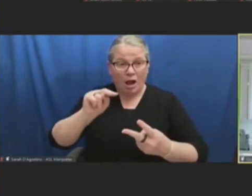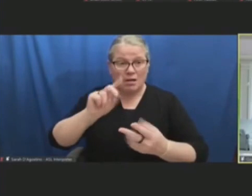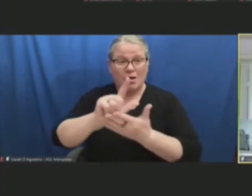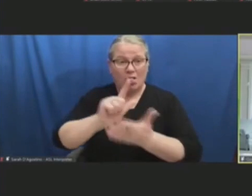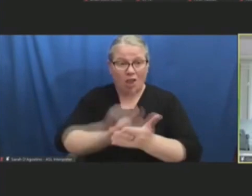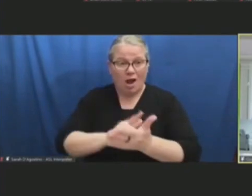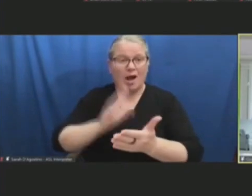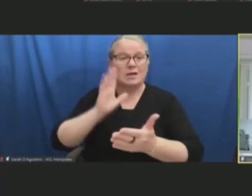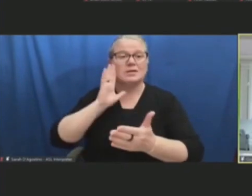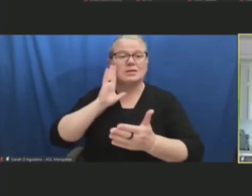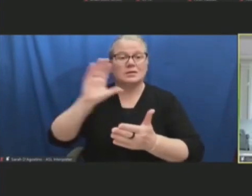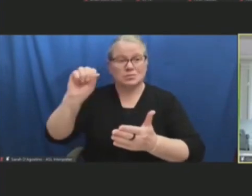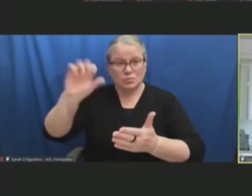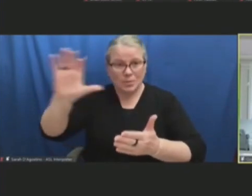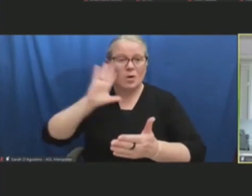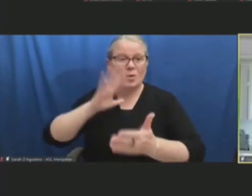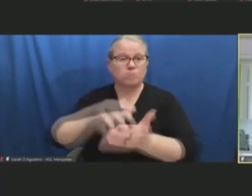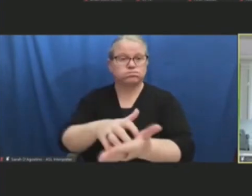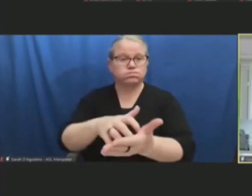the Supreme Court.